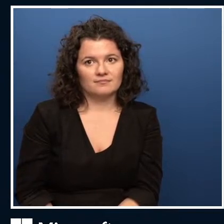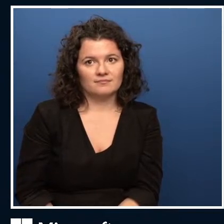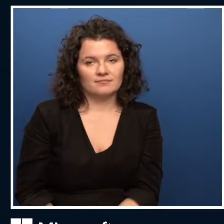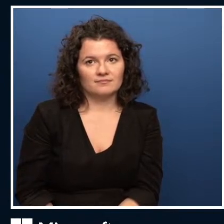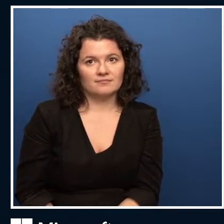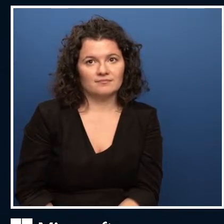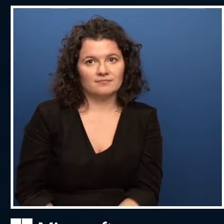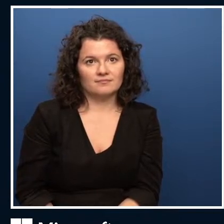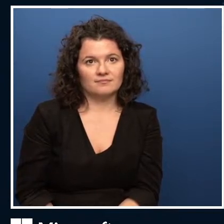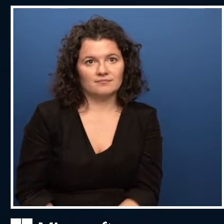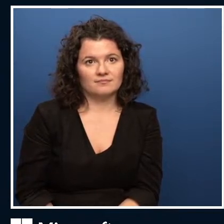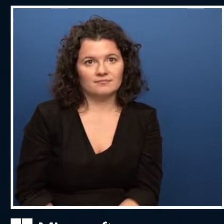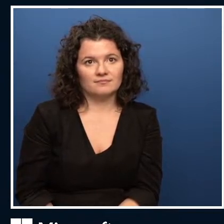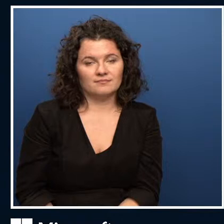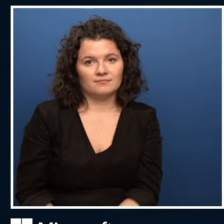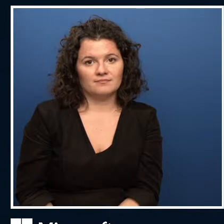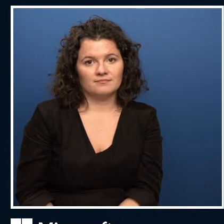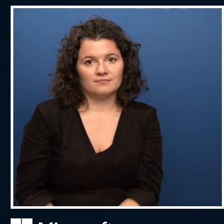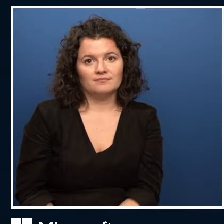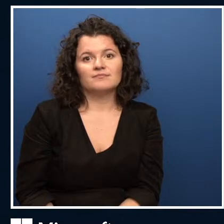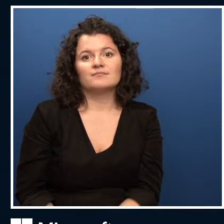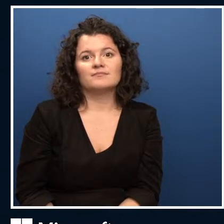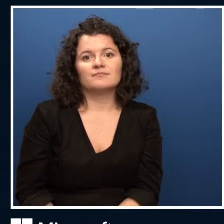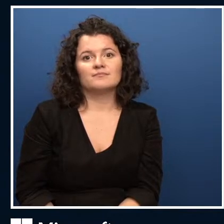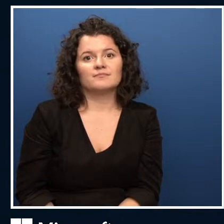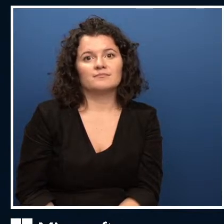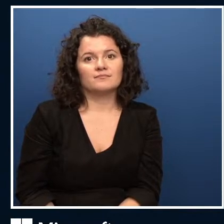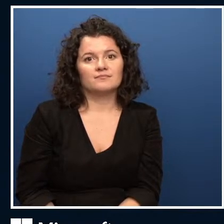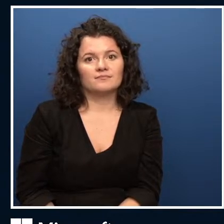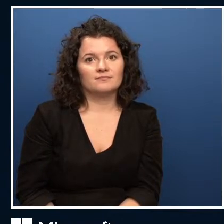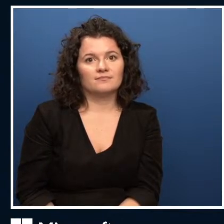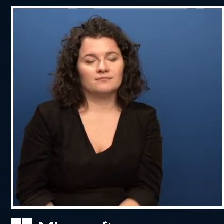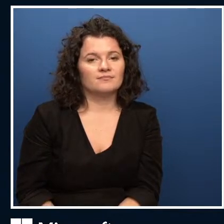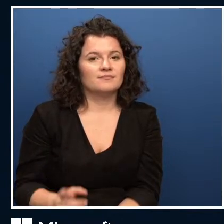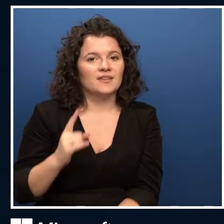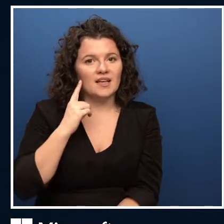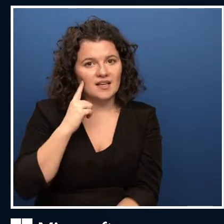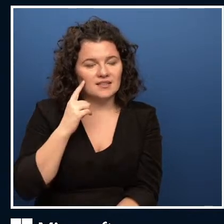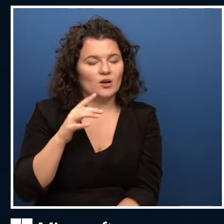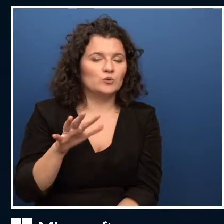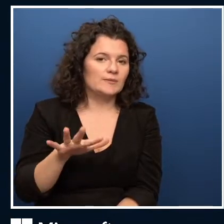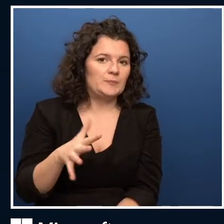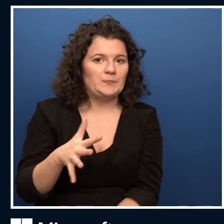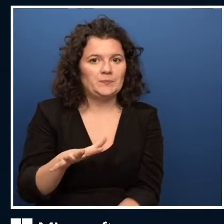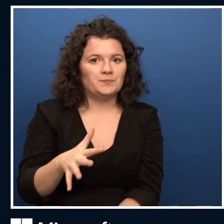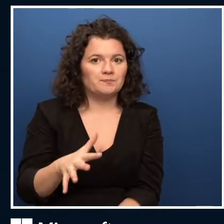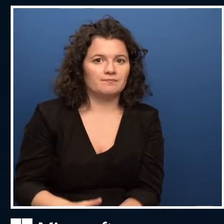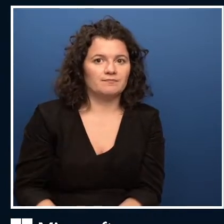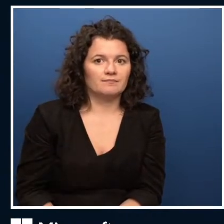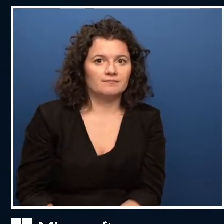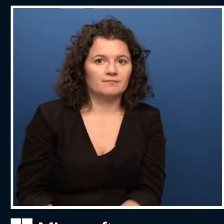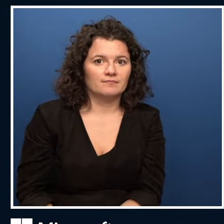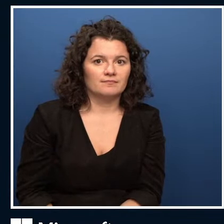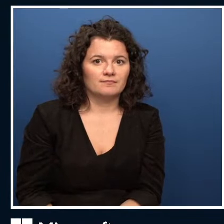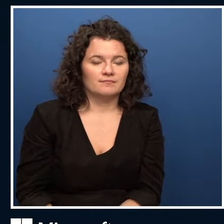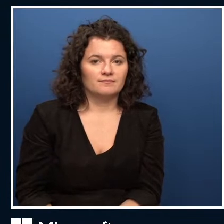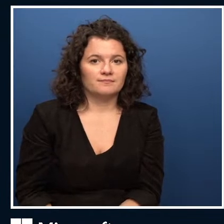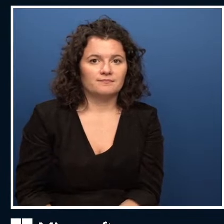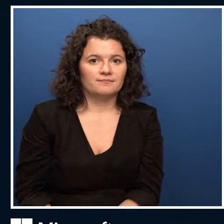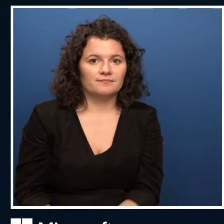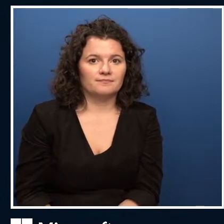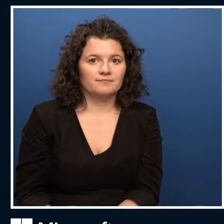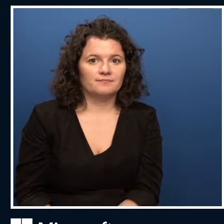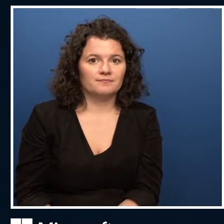the people have been moving on and into the sound AI as well. Yeah, moving